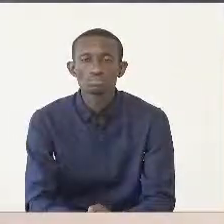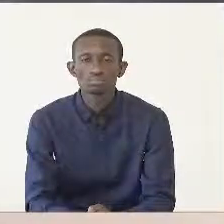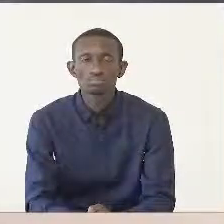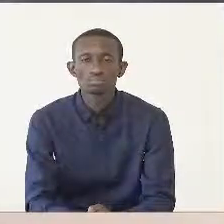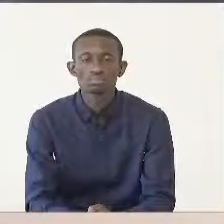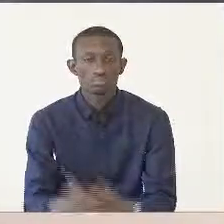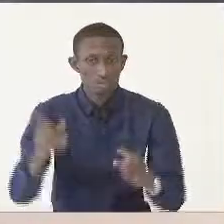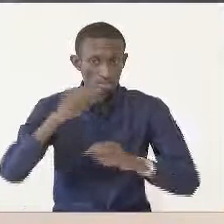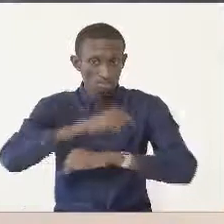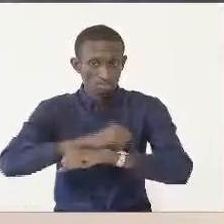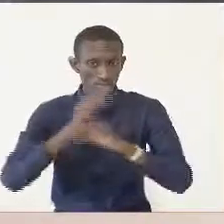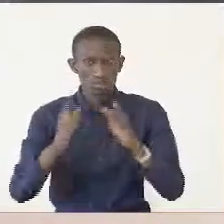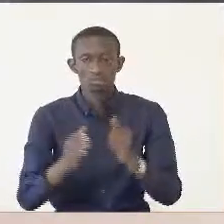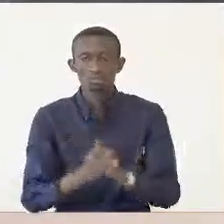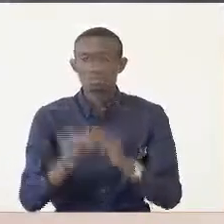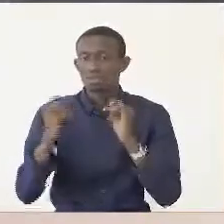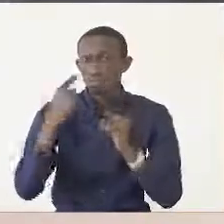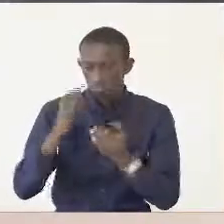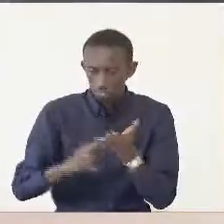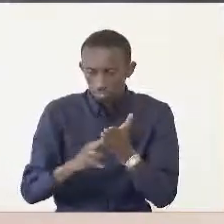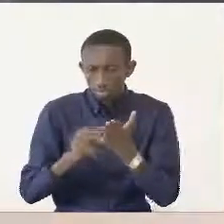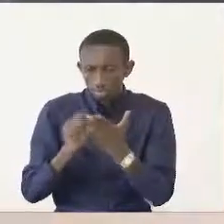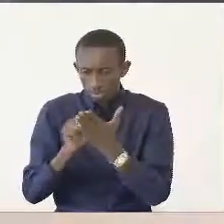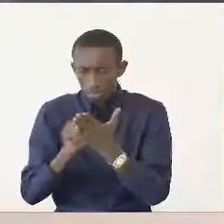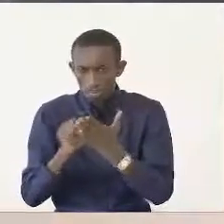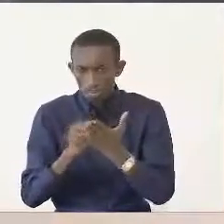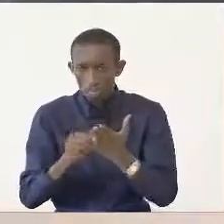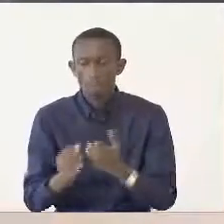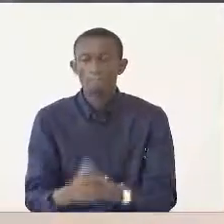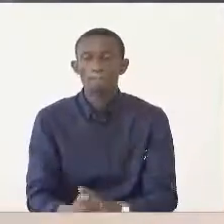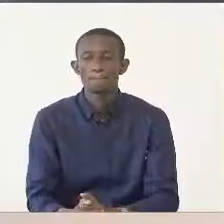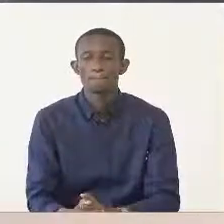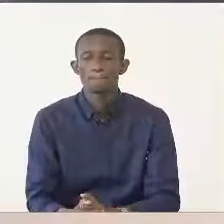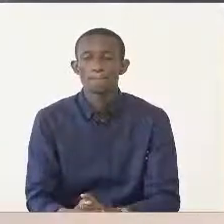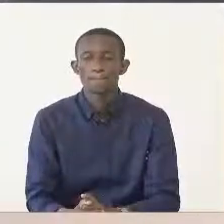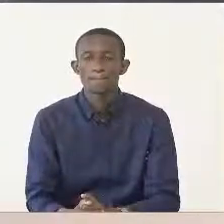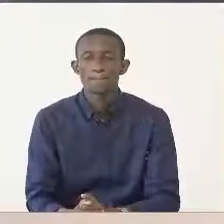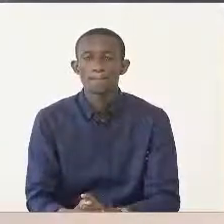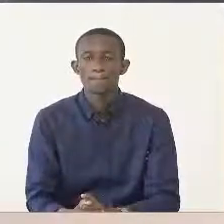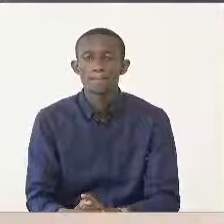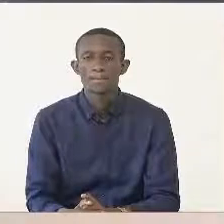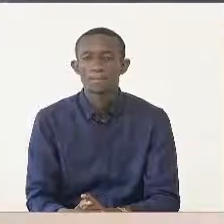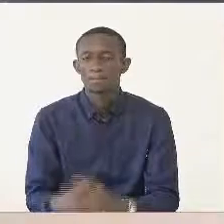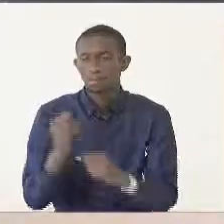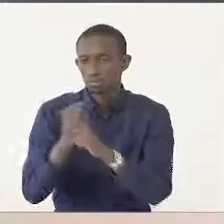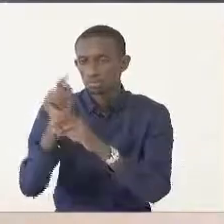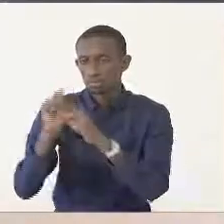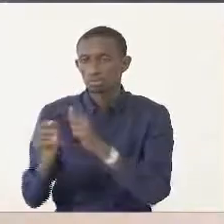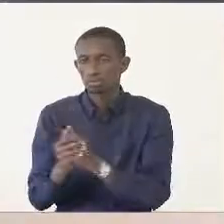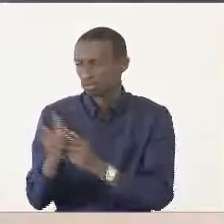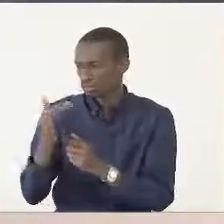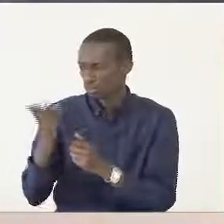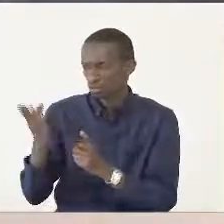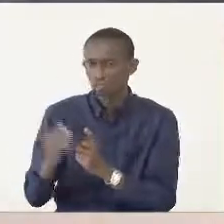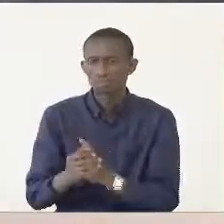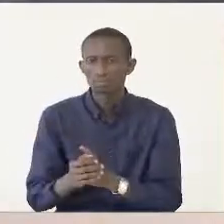Okay, students, if we use a calculator and then we substitute what we have there is going out